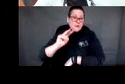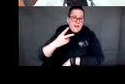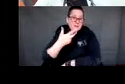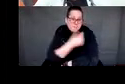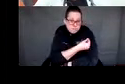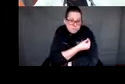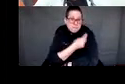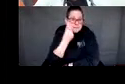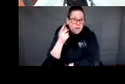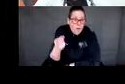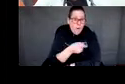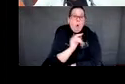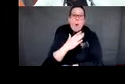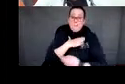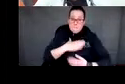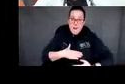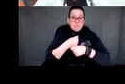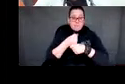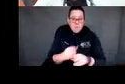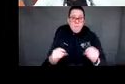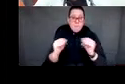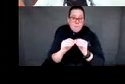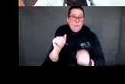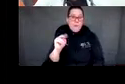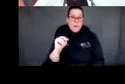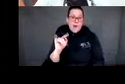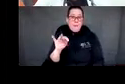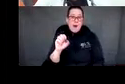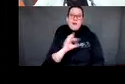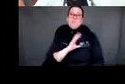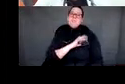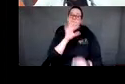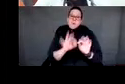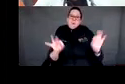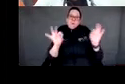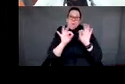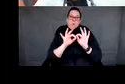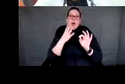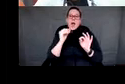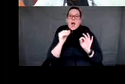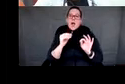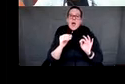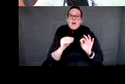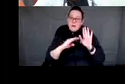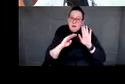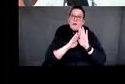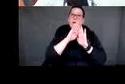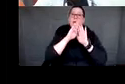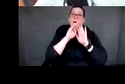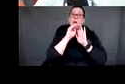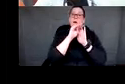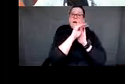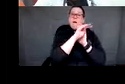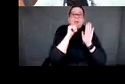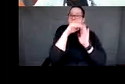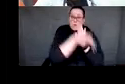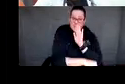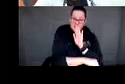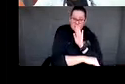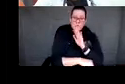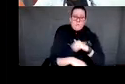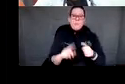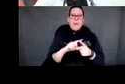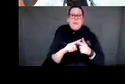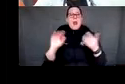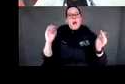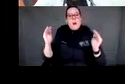what you want to see is that the antibody levels have all risen and that they're staying high. And then you compare that to what happens in people